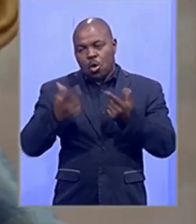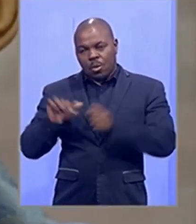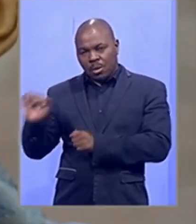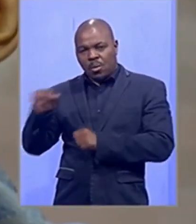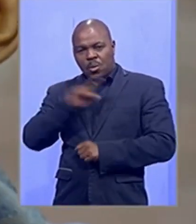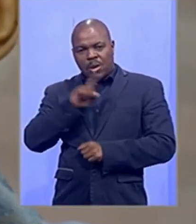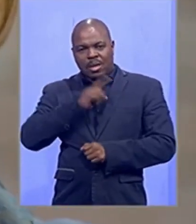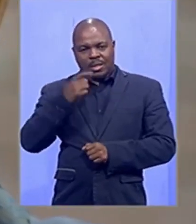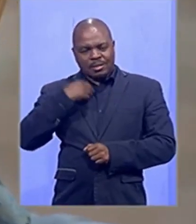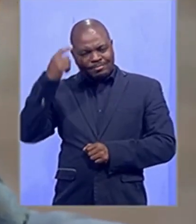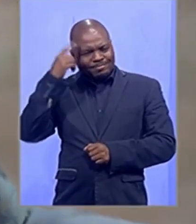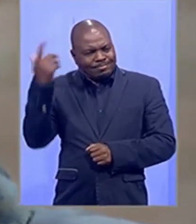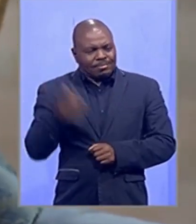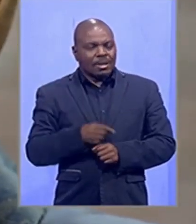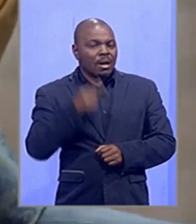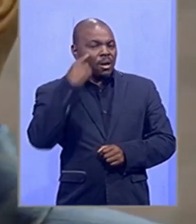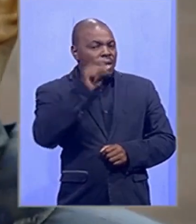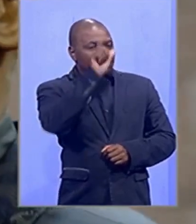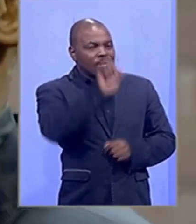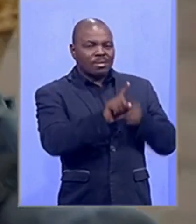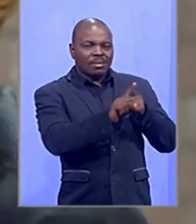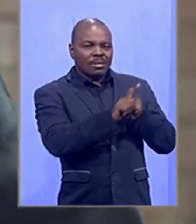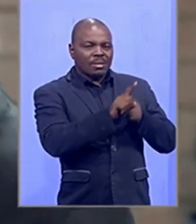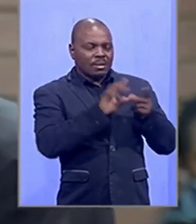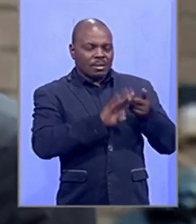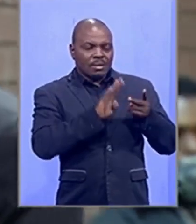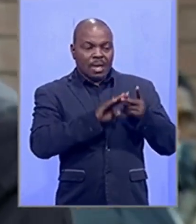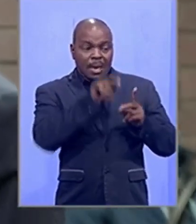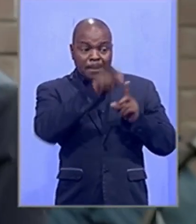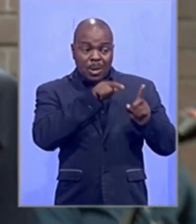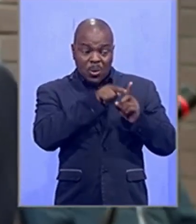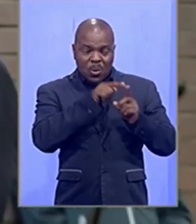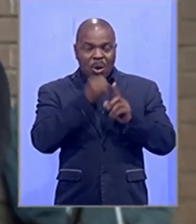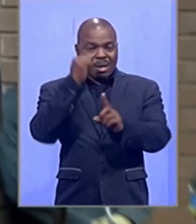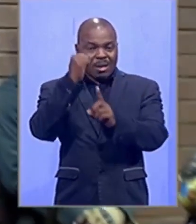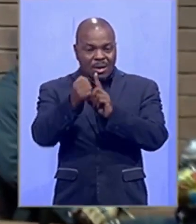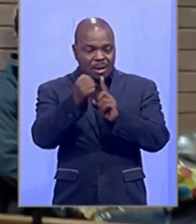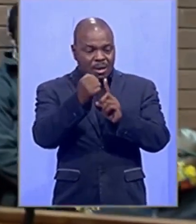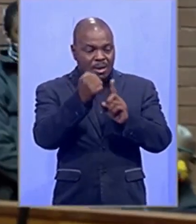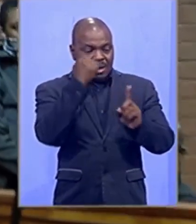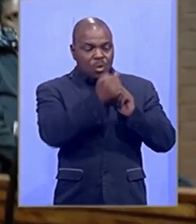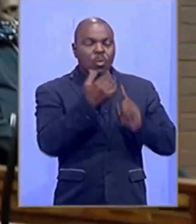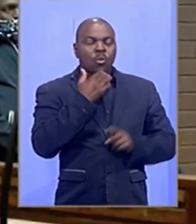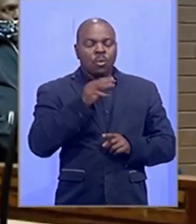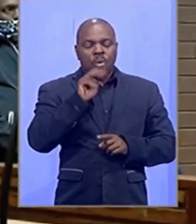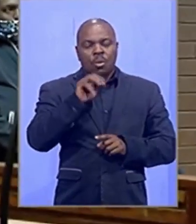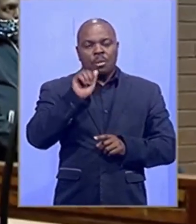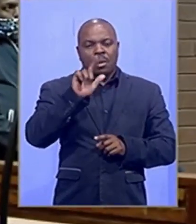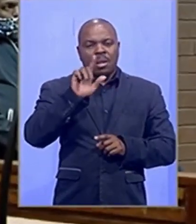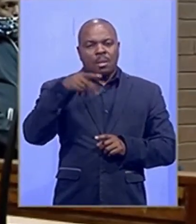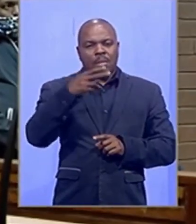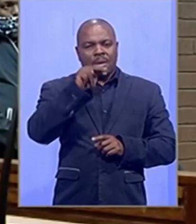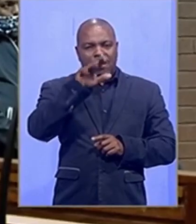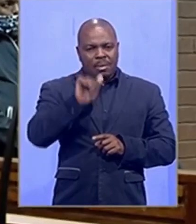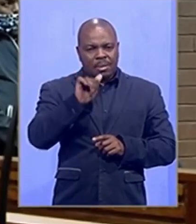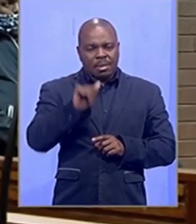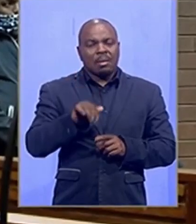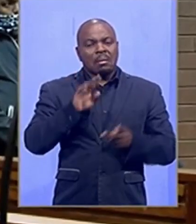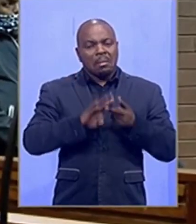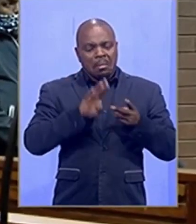koafatsa bopaki jo bo tlhagisitseng ke paki kgolo e gape e leng molai wa ga Pule Muzikaise Malepane. Kgotlatshekelo e kgapetse